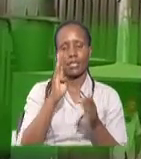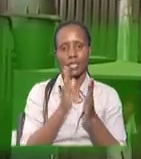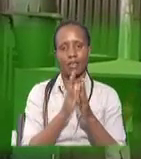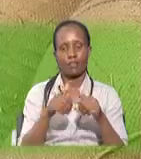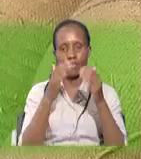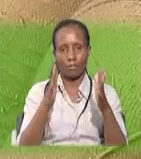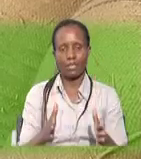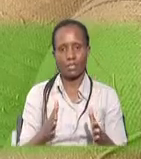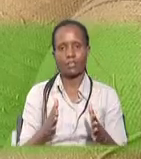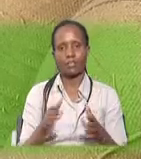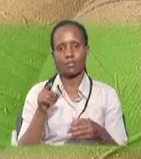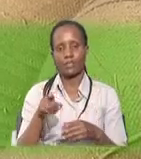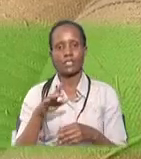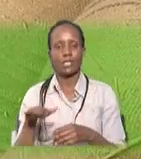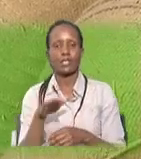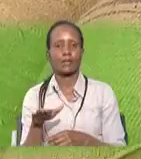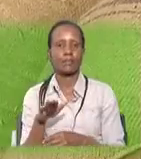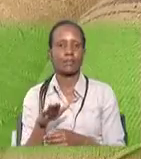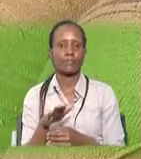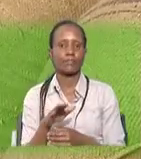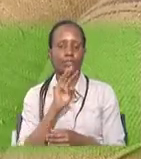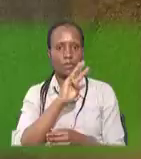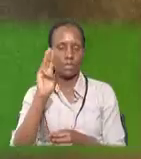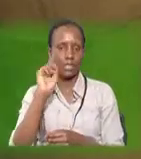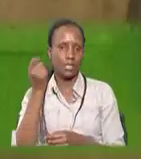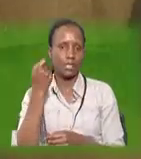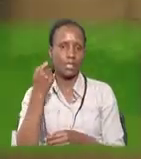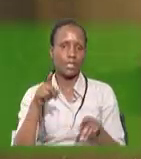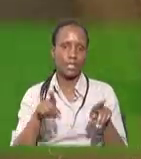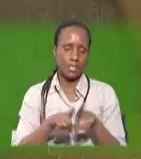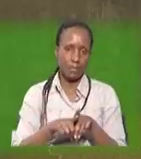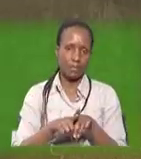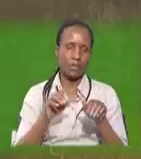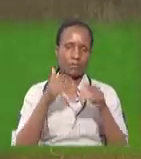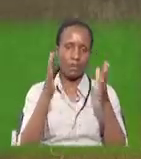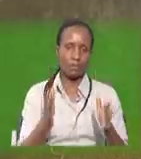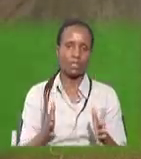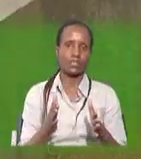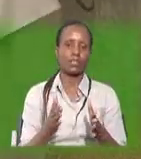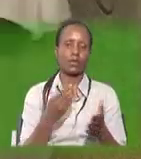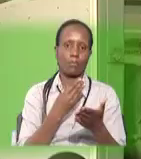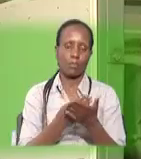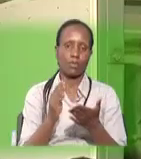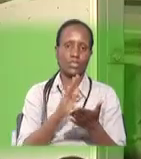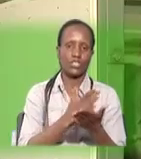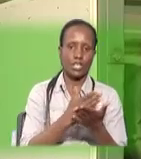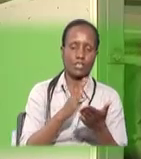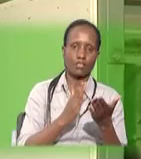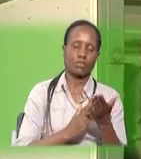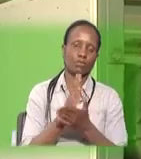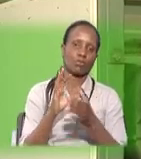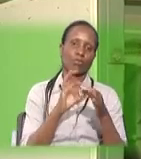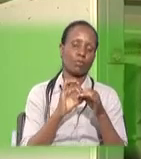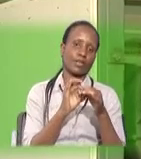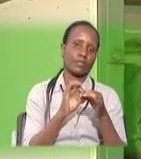the farmers of the irrigation farmers of the Western Kenya. And these farmers are bought shares through